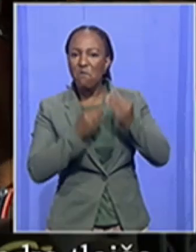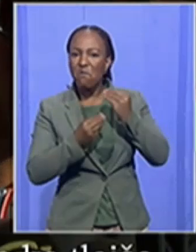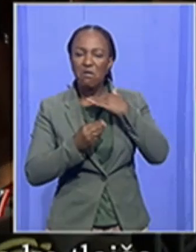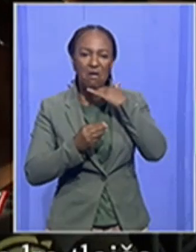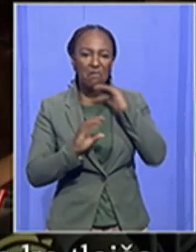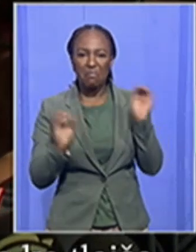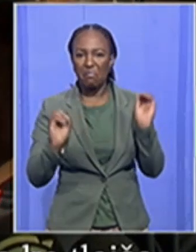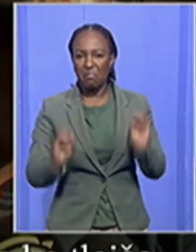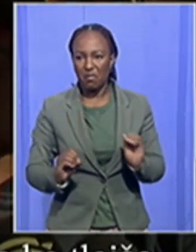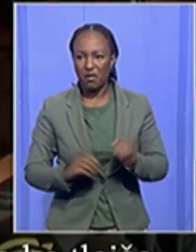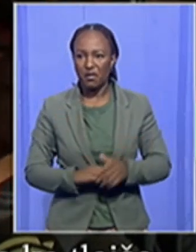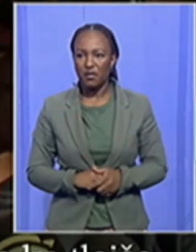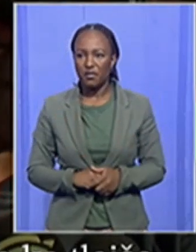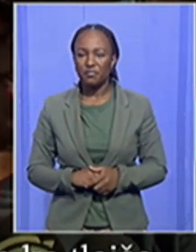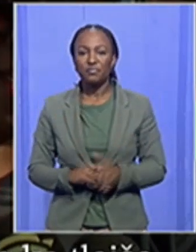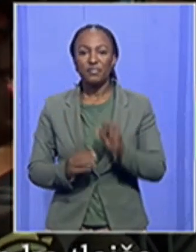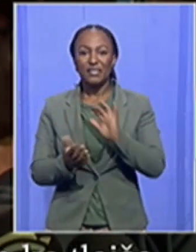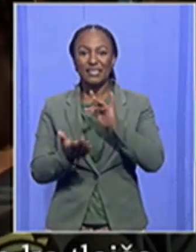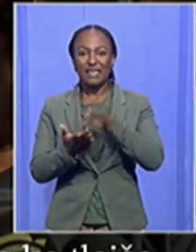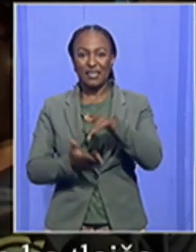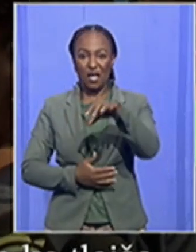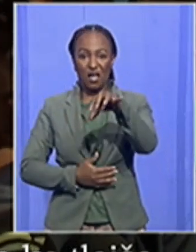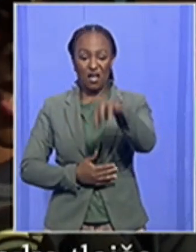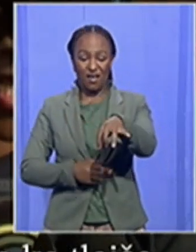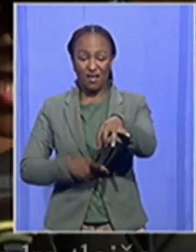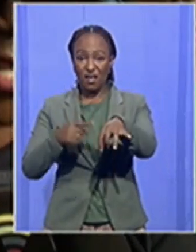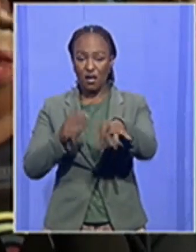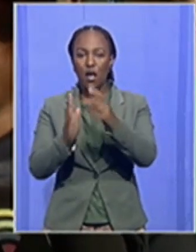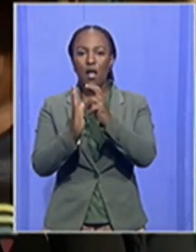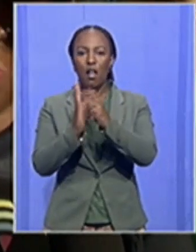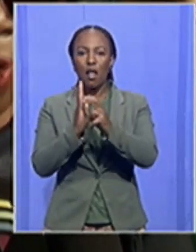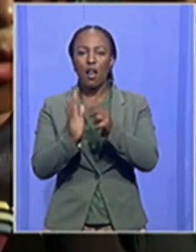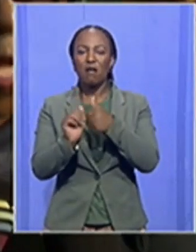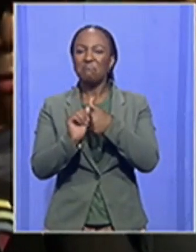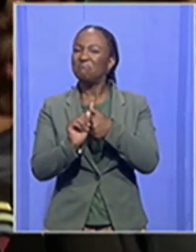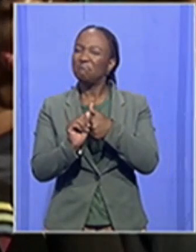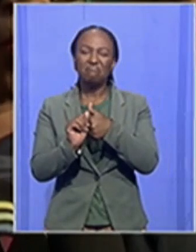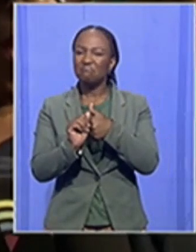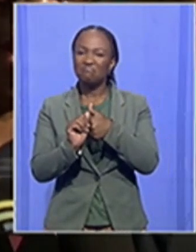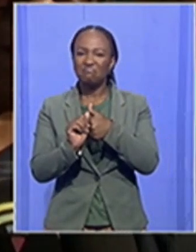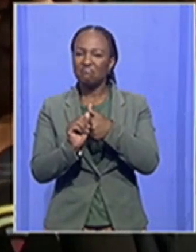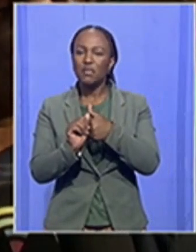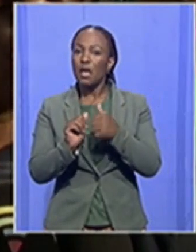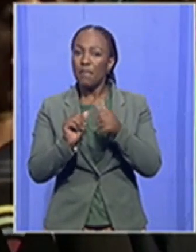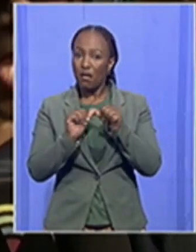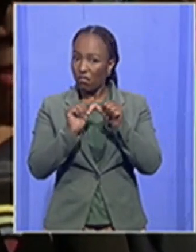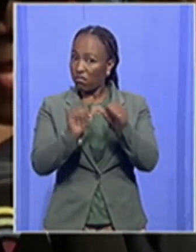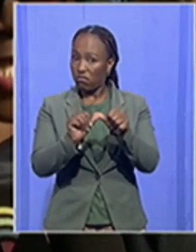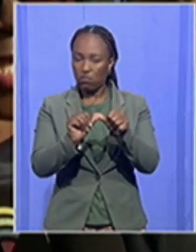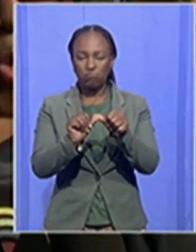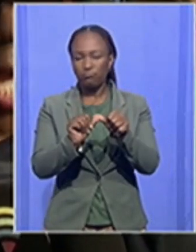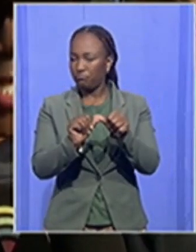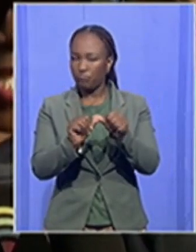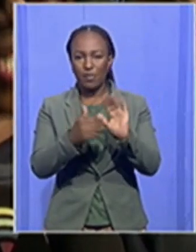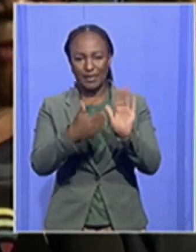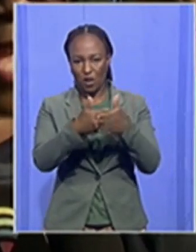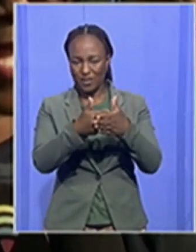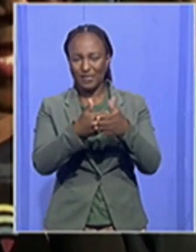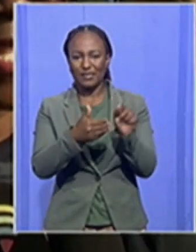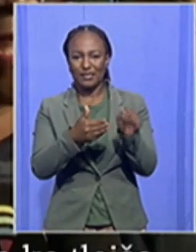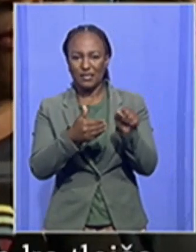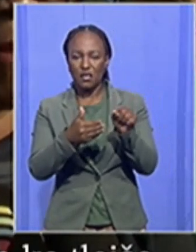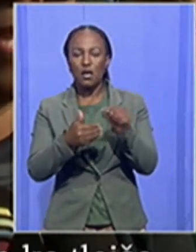The center is non-compliant. It can't continue operating. Mr. Baloyi will have to work with us to